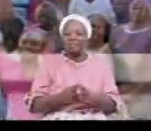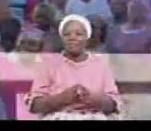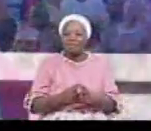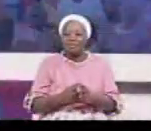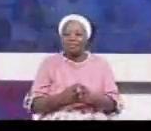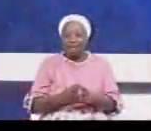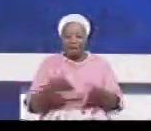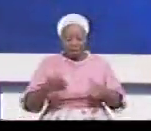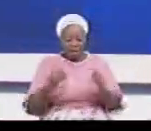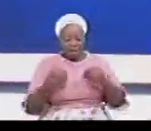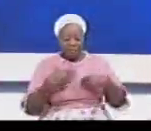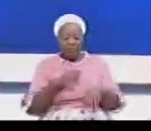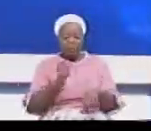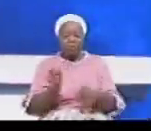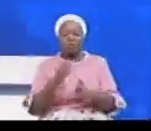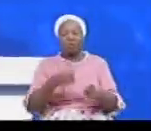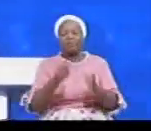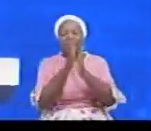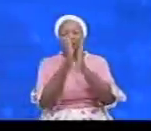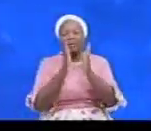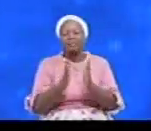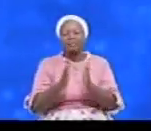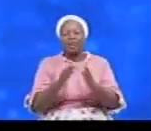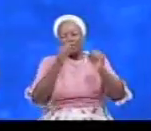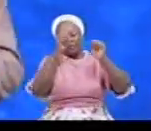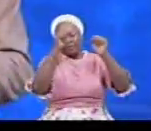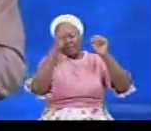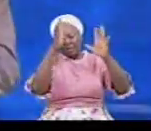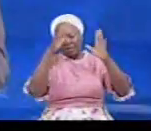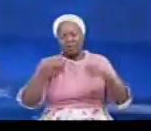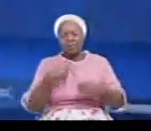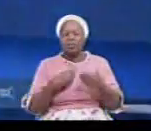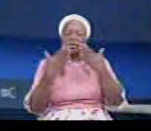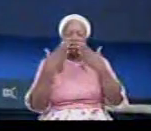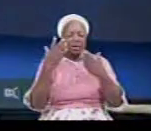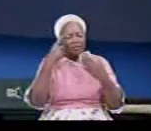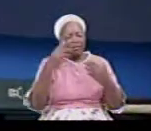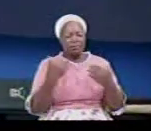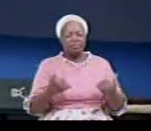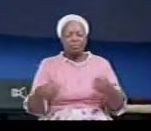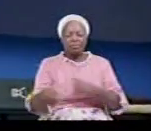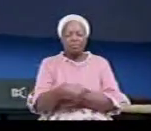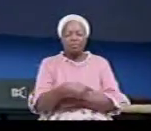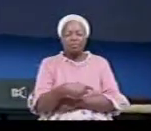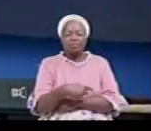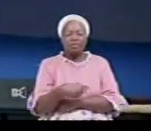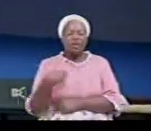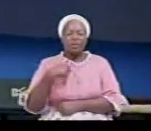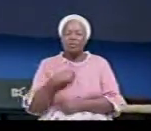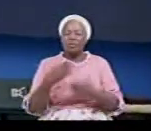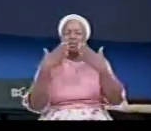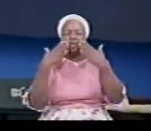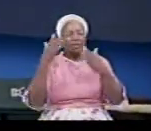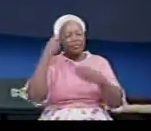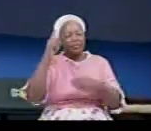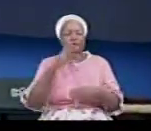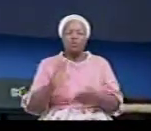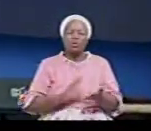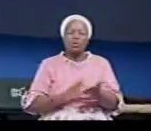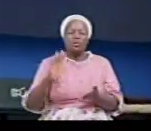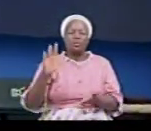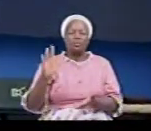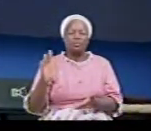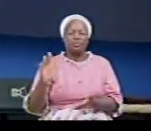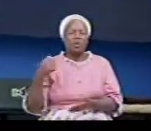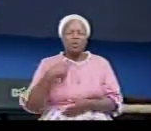Let's have a word of prayer. Father, we thank you for today. We thank you for your glory.